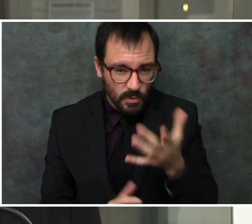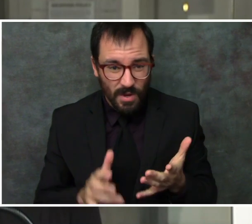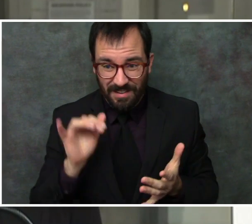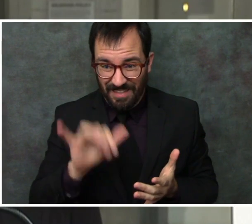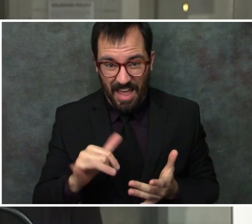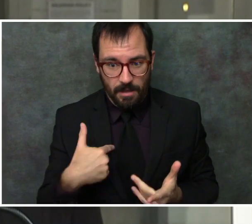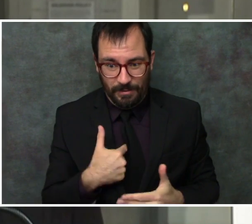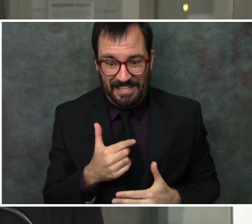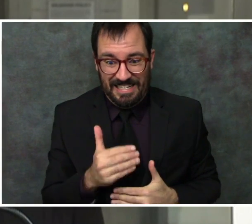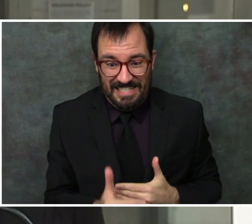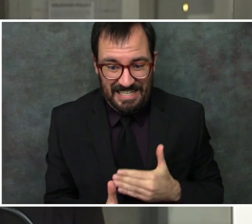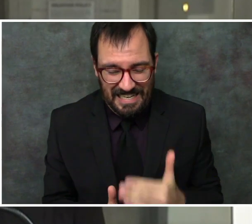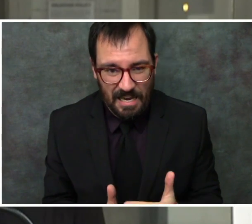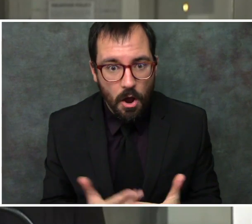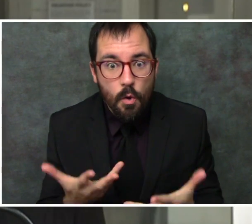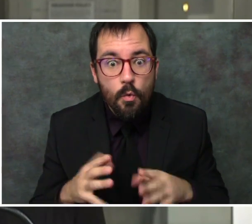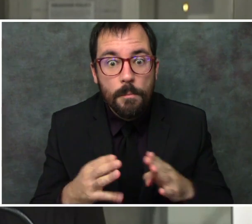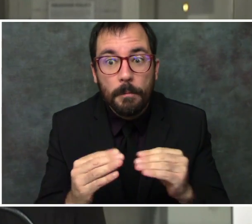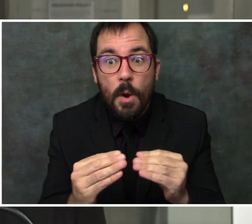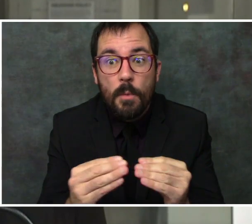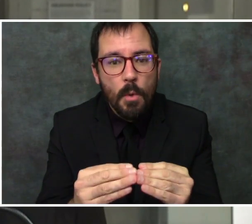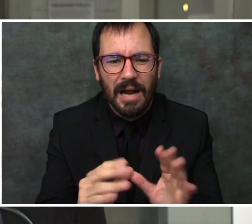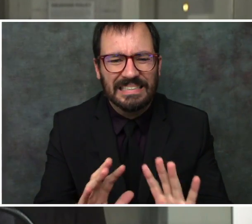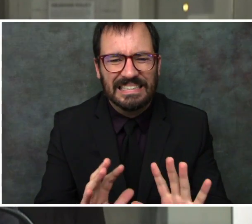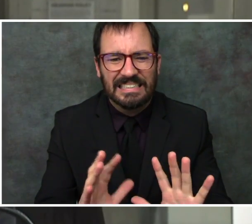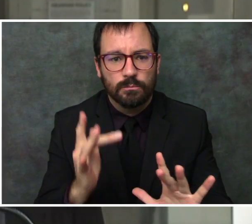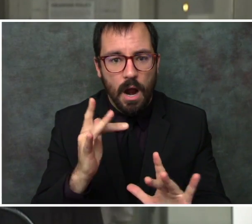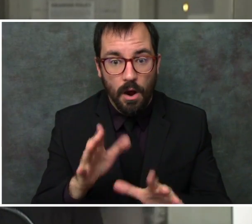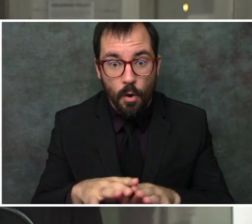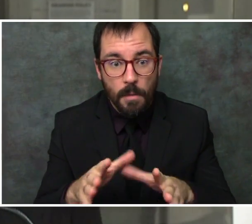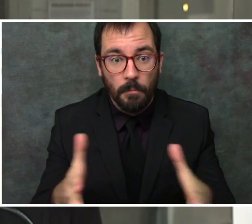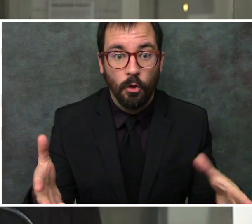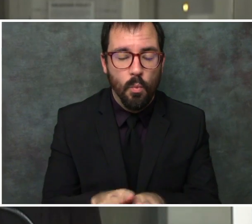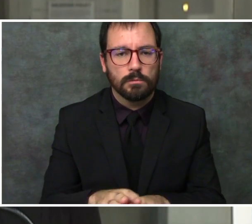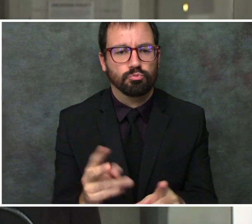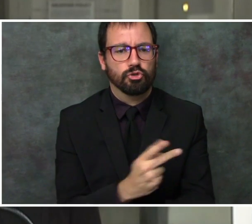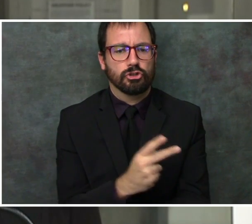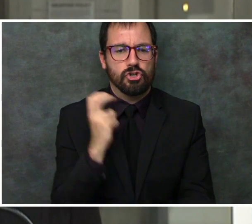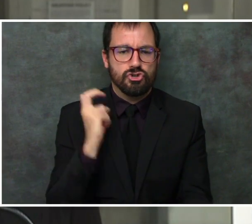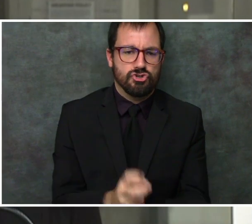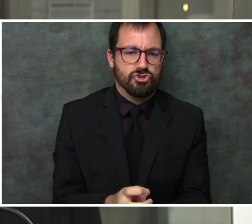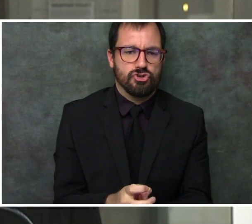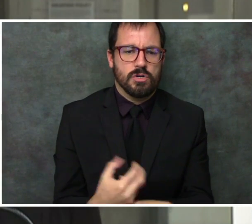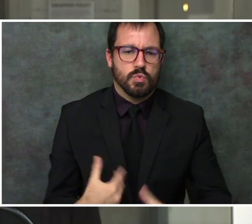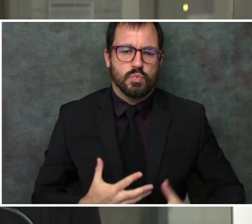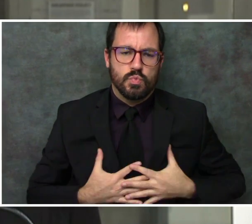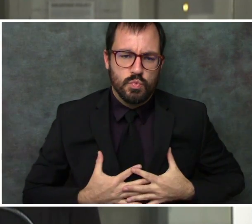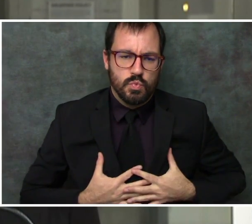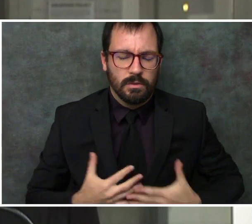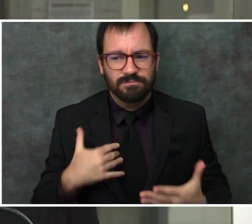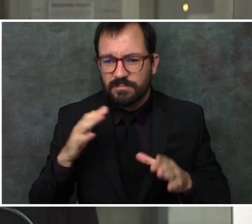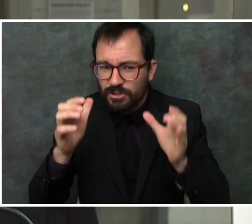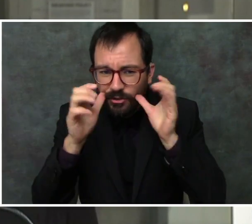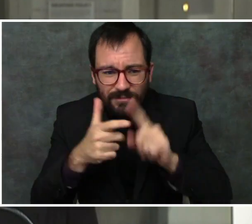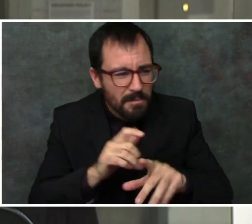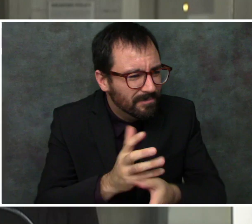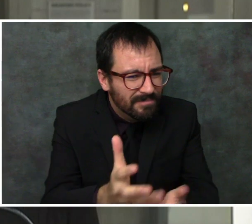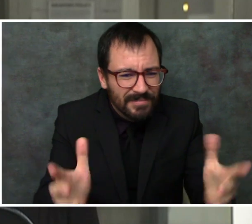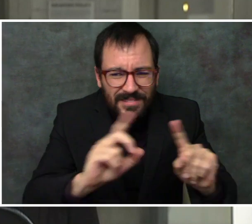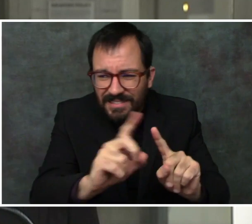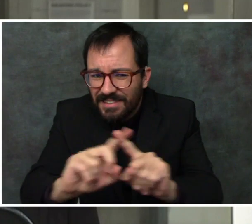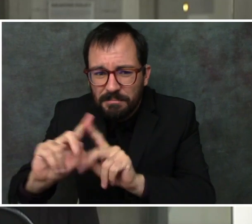from families as well as advocates and experts that their return to school has done wonders for young people's health and